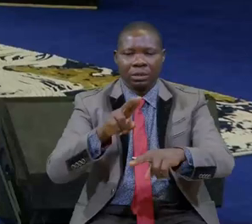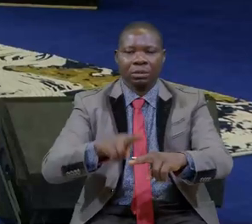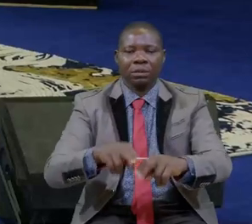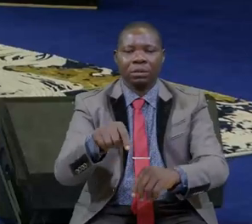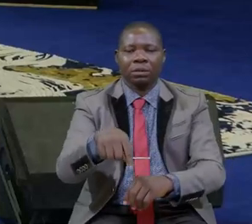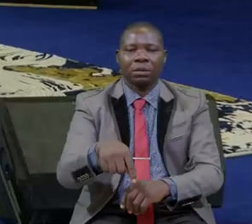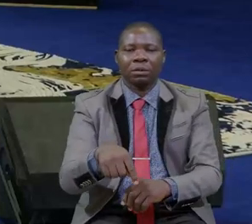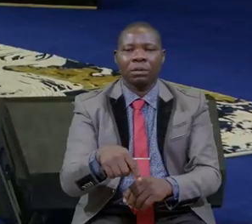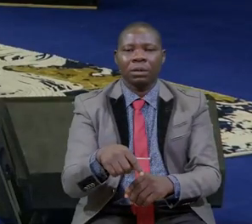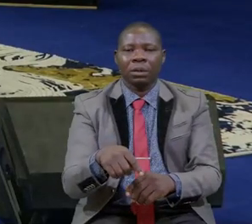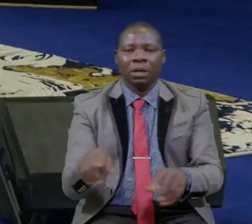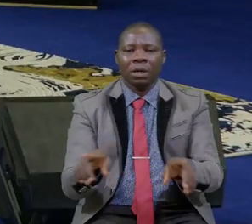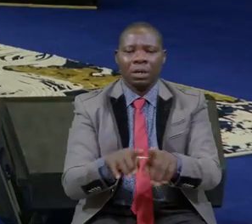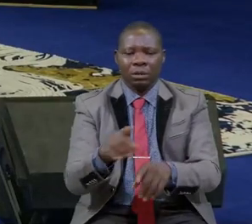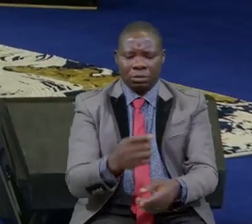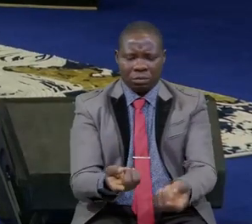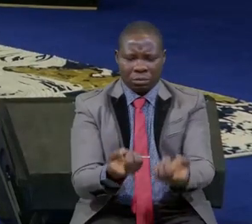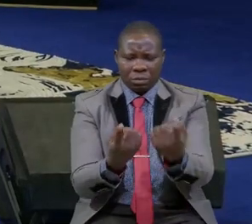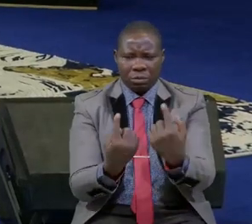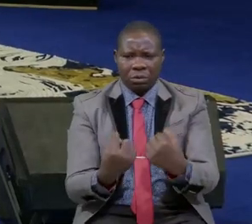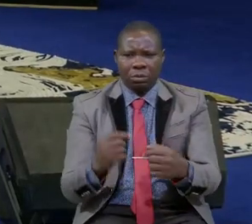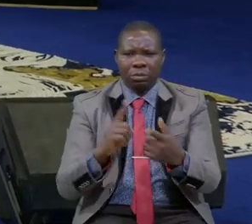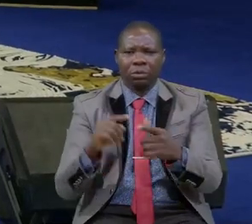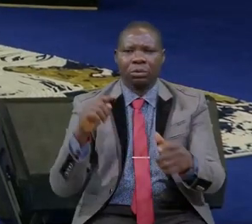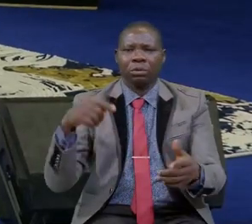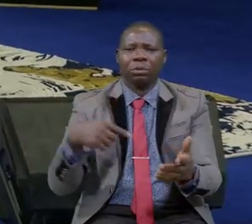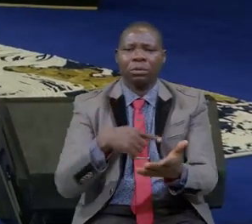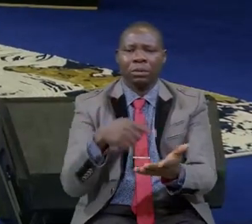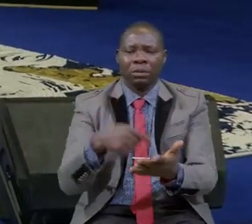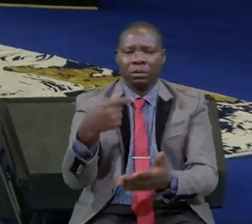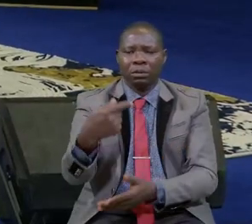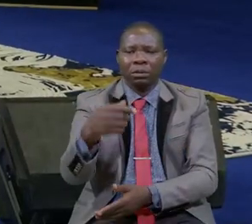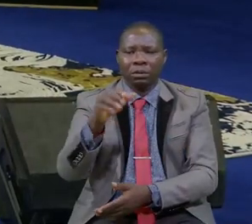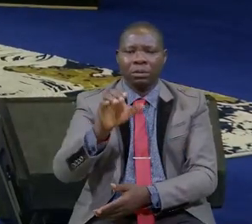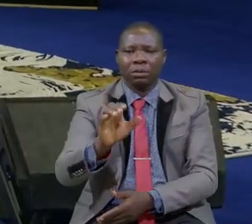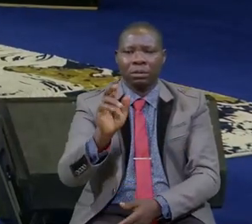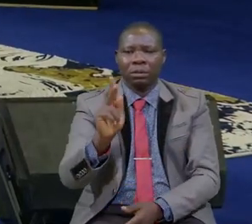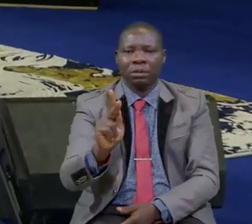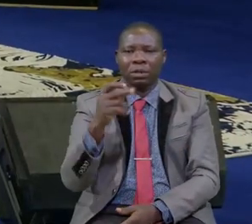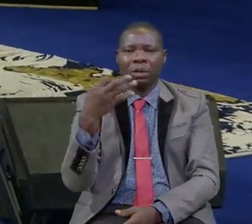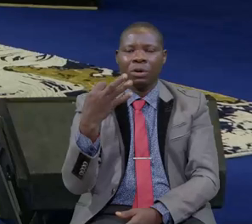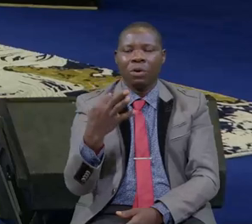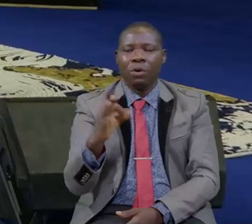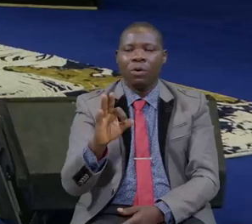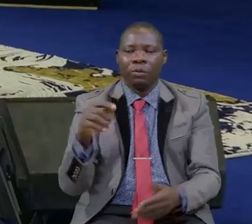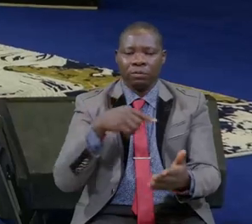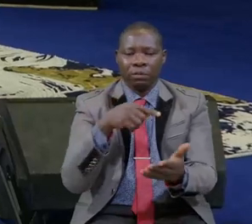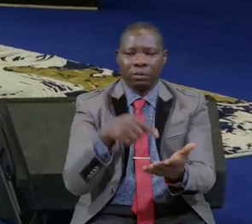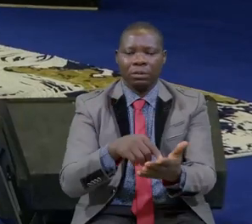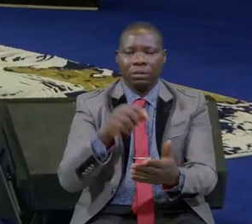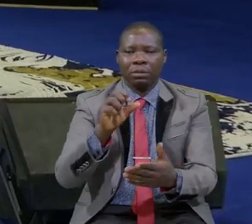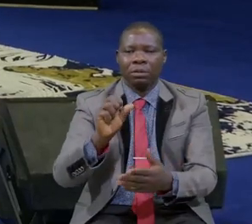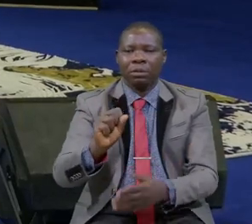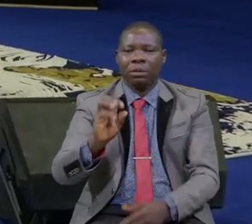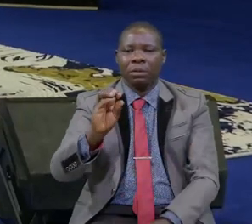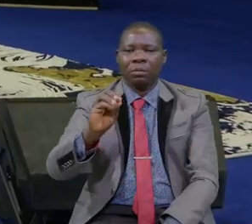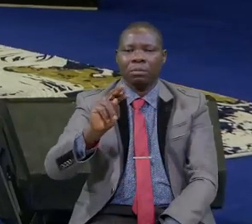As you come to the GCK of this month,